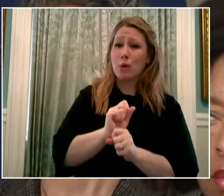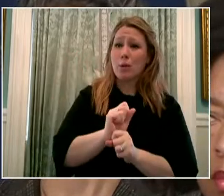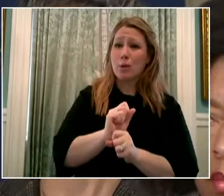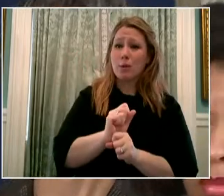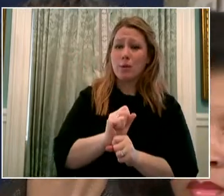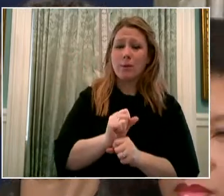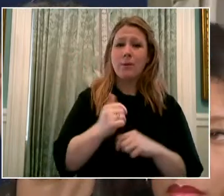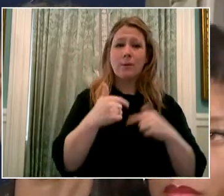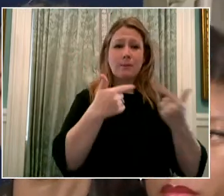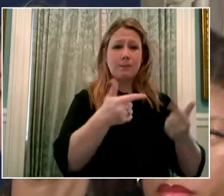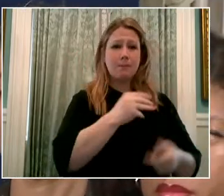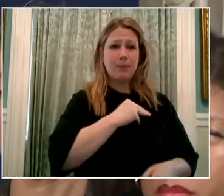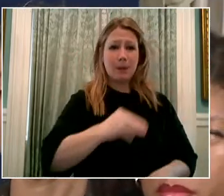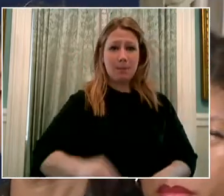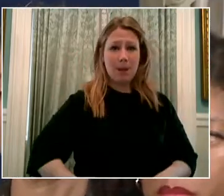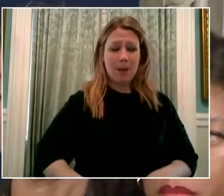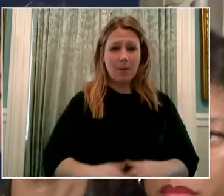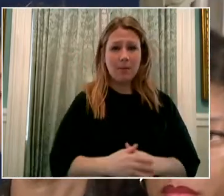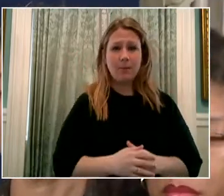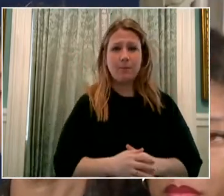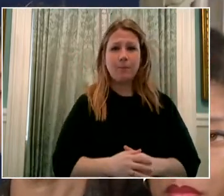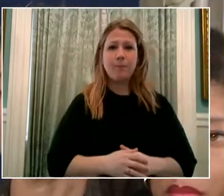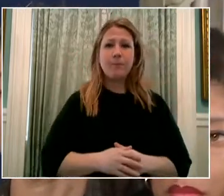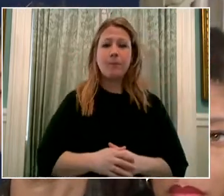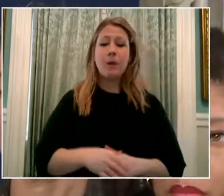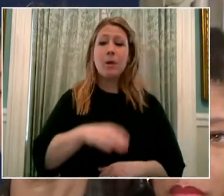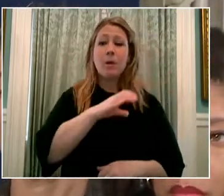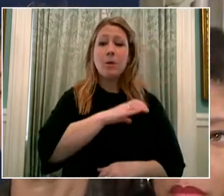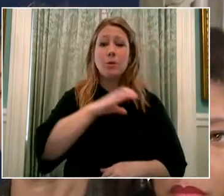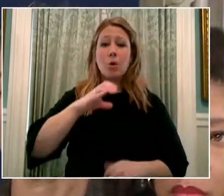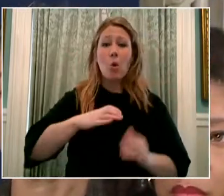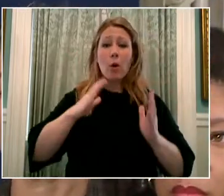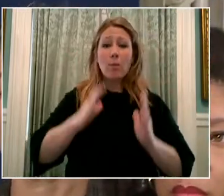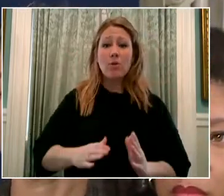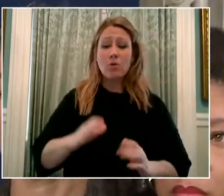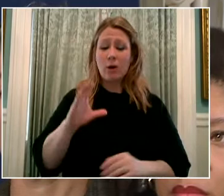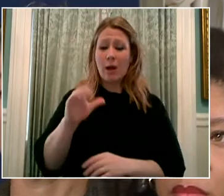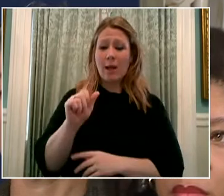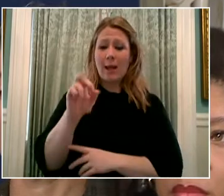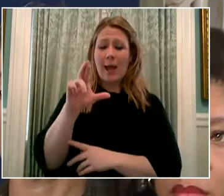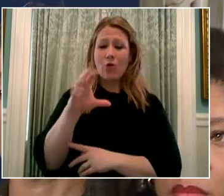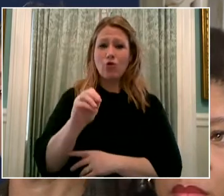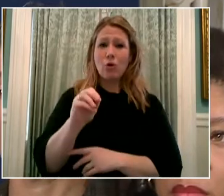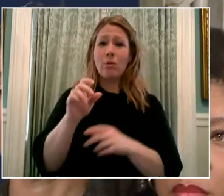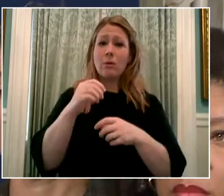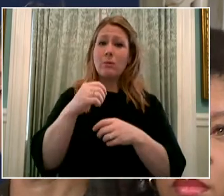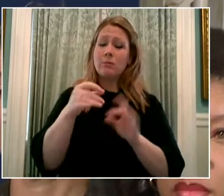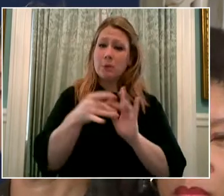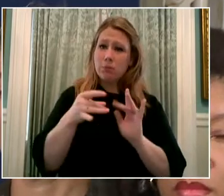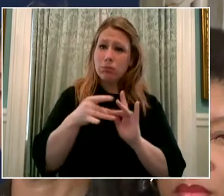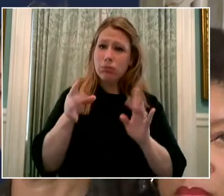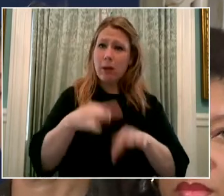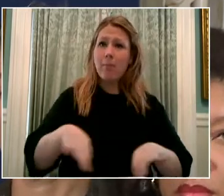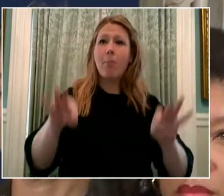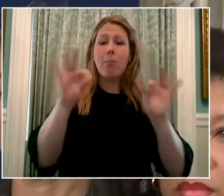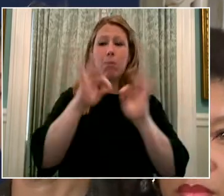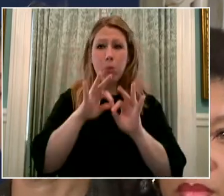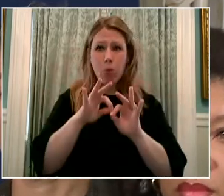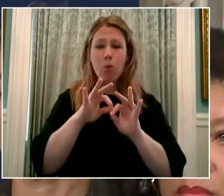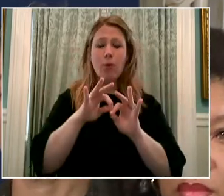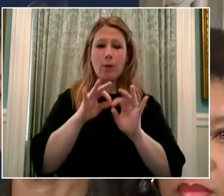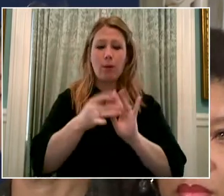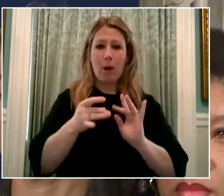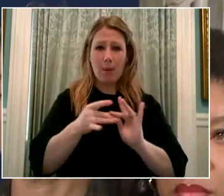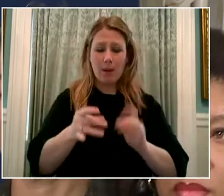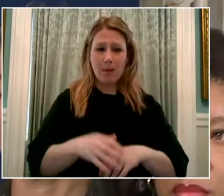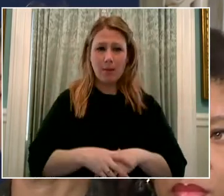said, Commissioner Castro said something that's significant. People don't realize the number of professionals who are part